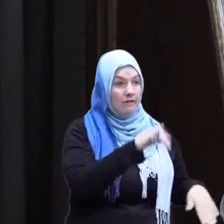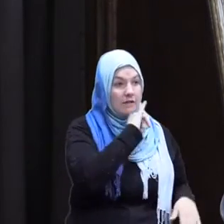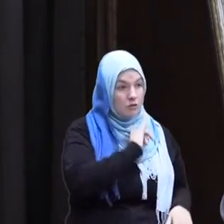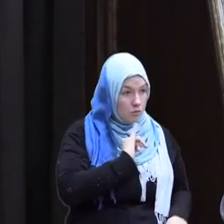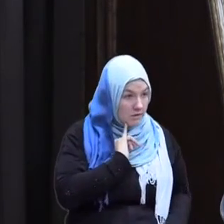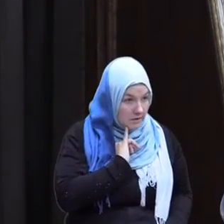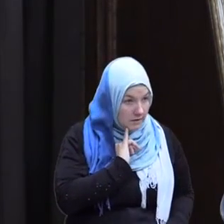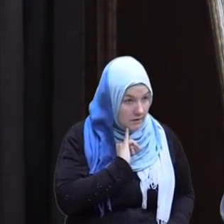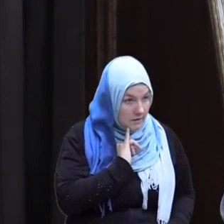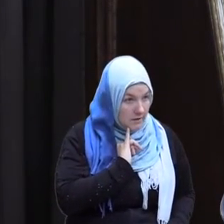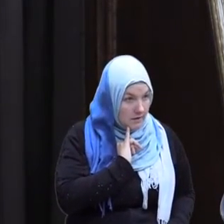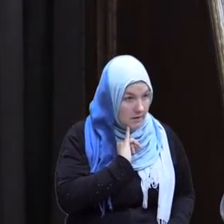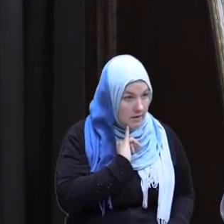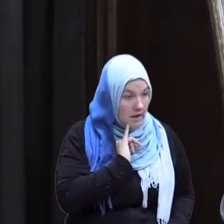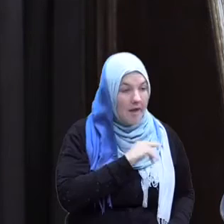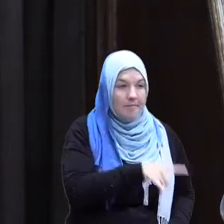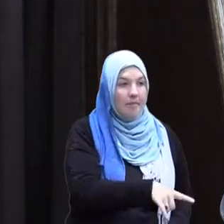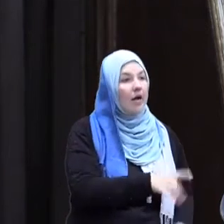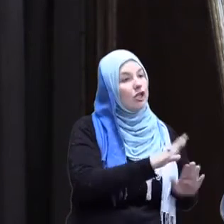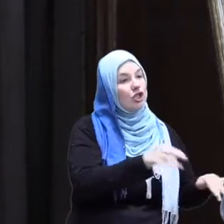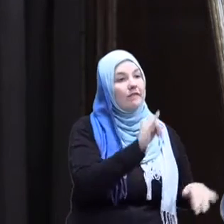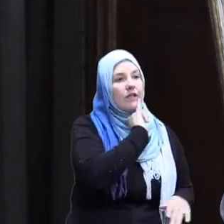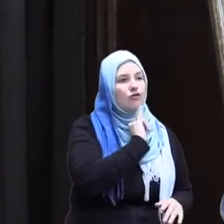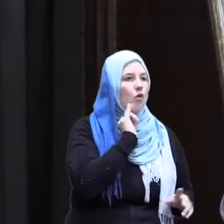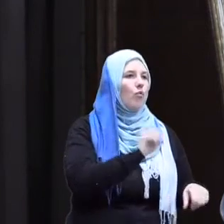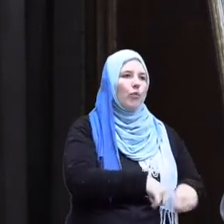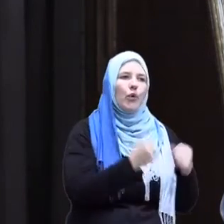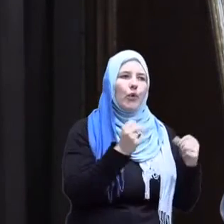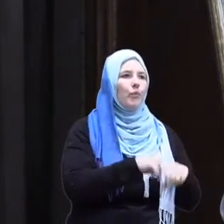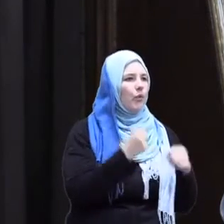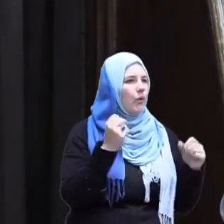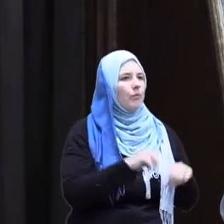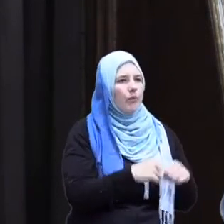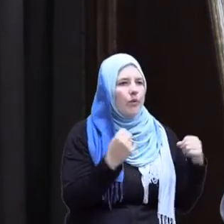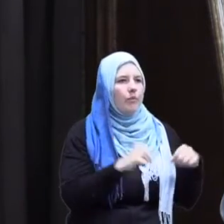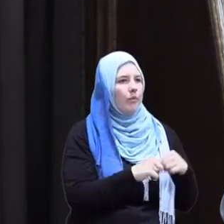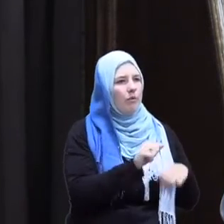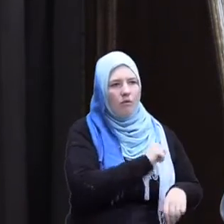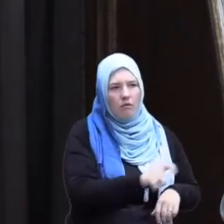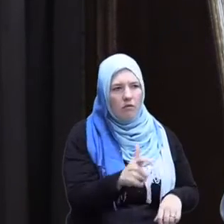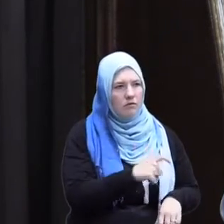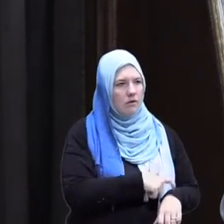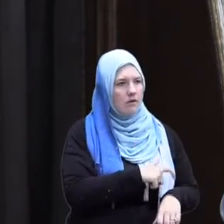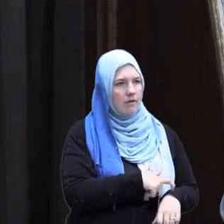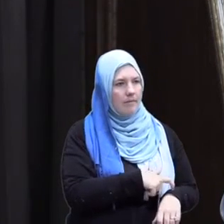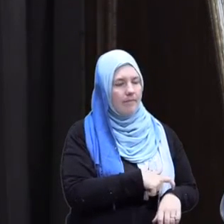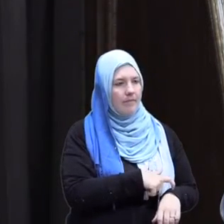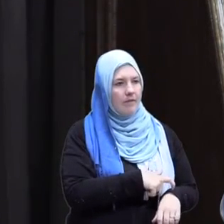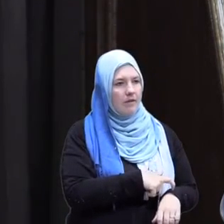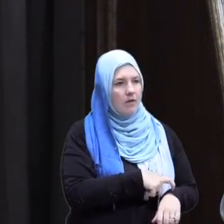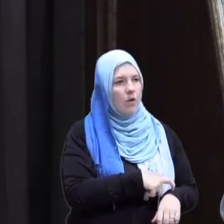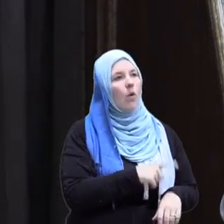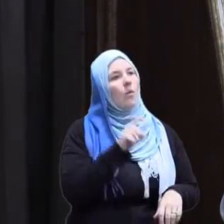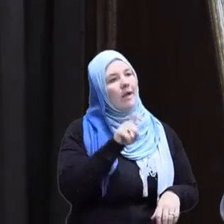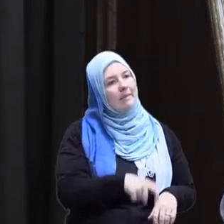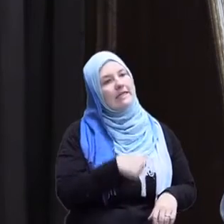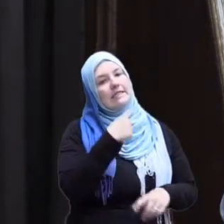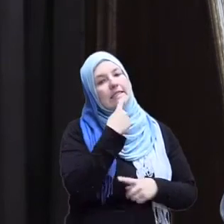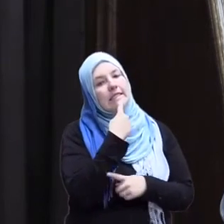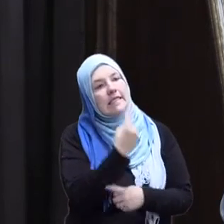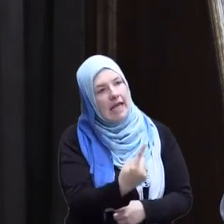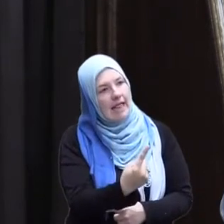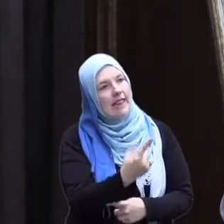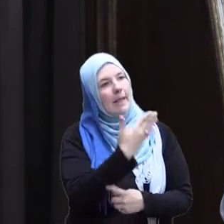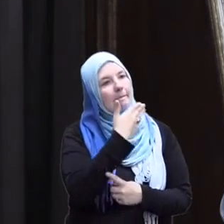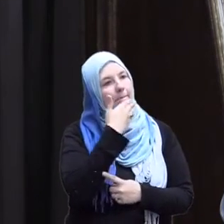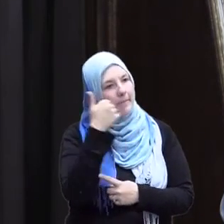us. That's why it's recorded here. We must say the best to people. But the